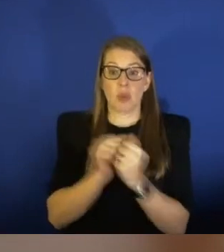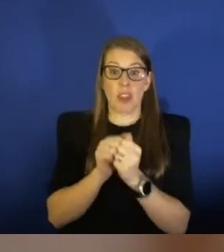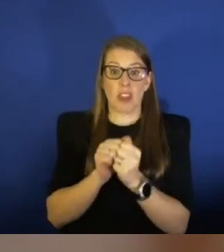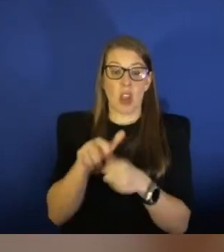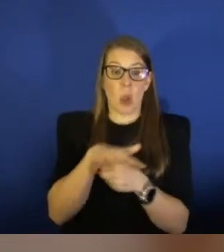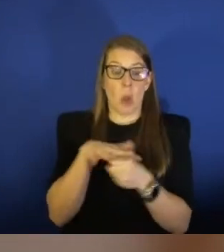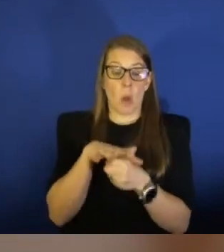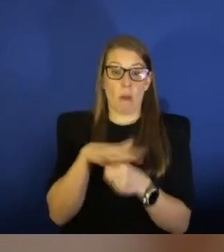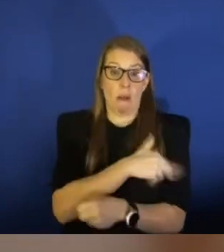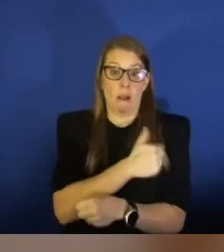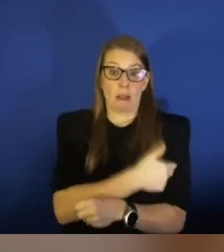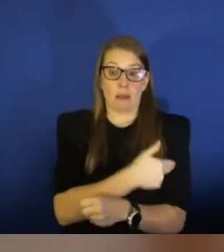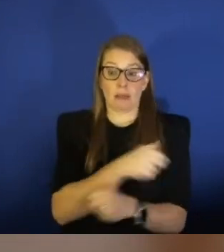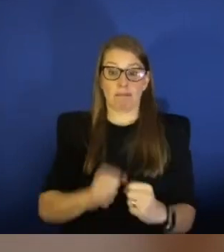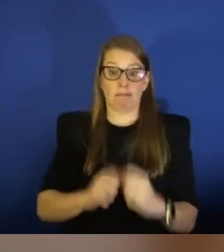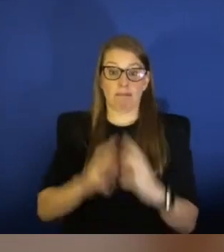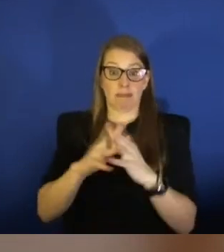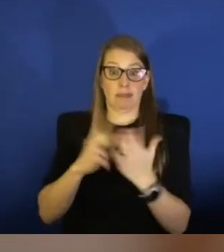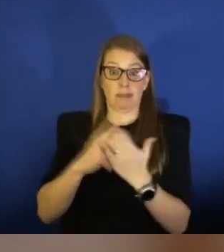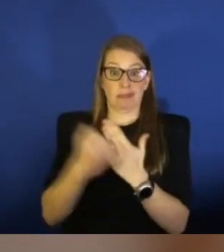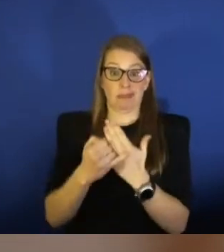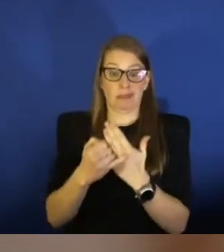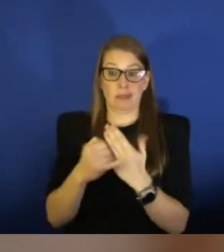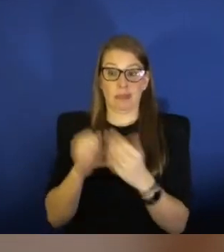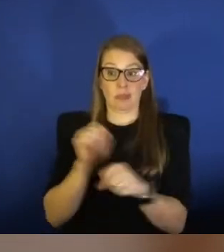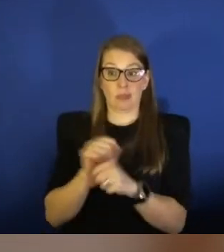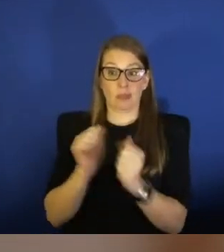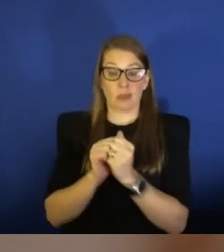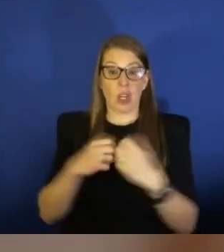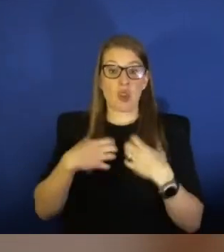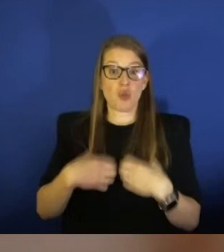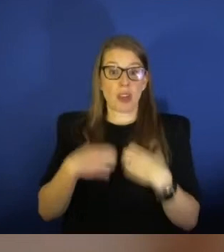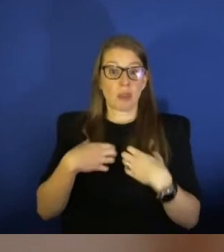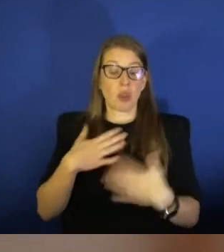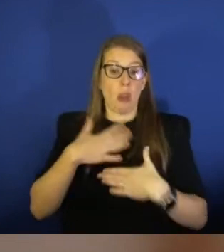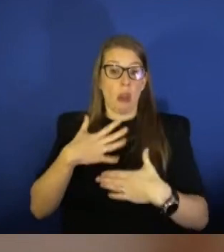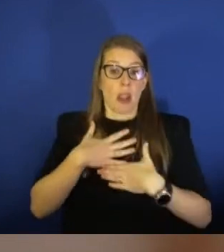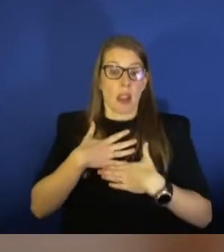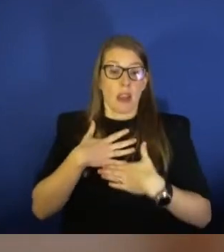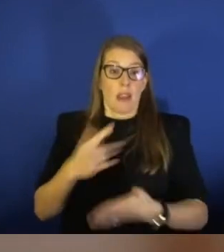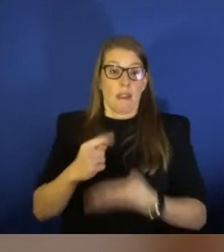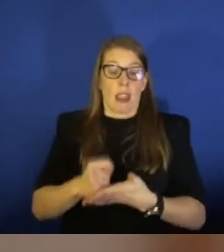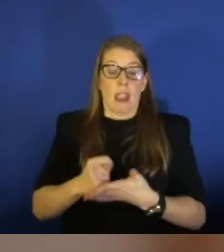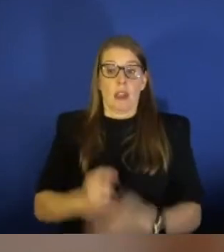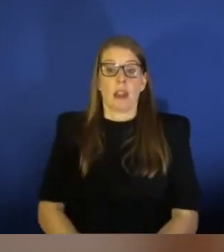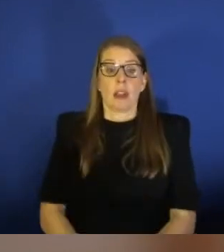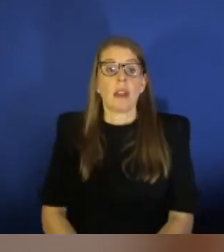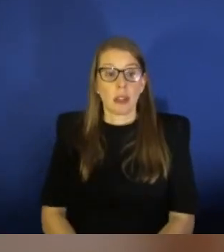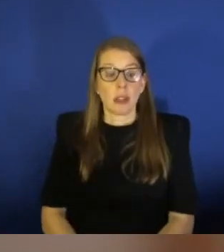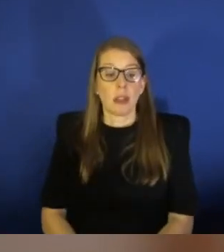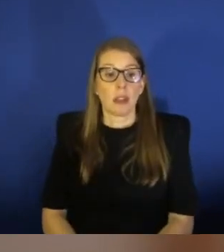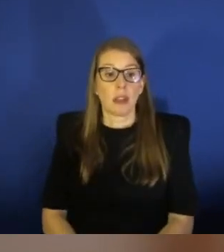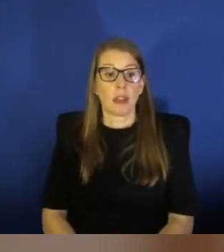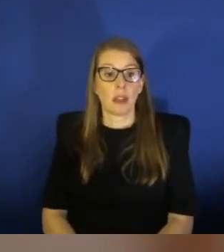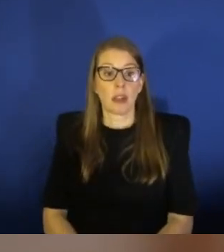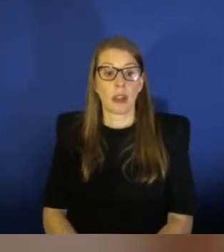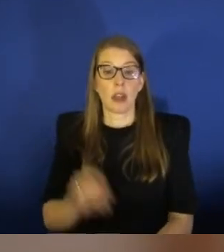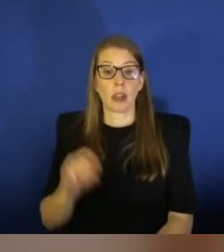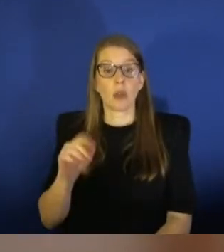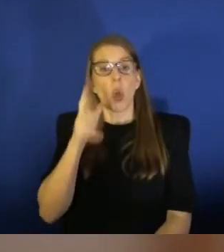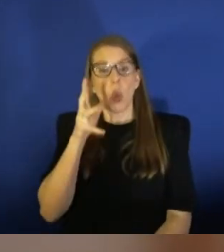put together a project in which we're working with respiratory therapy and nursing, because of course we're going to be dealing with long COVID